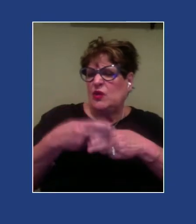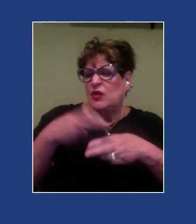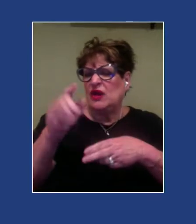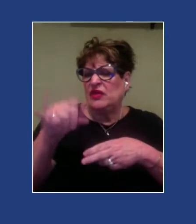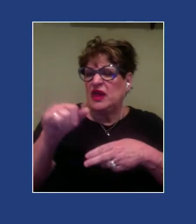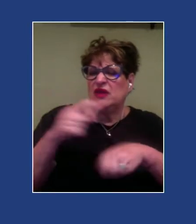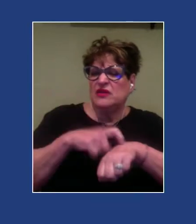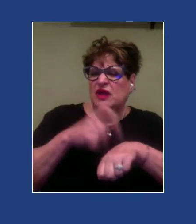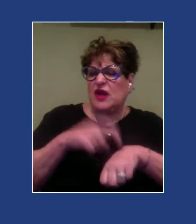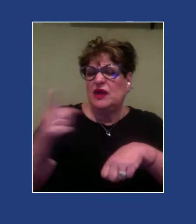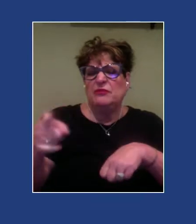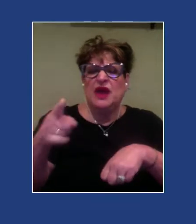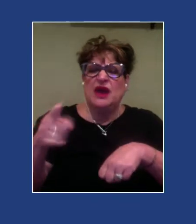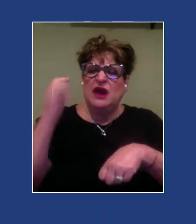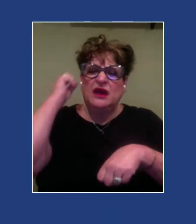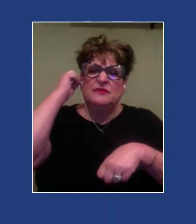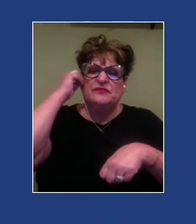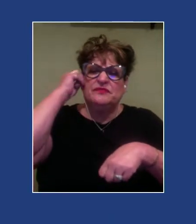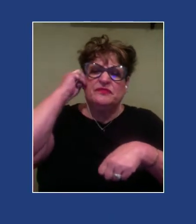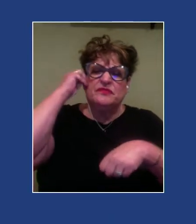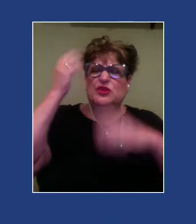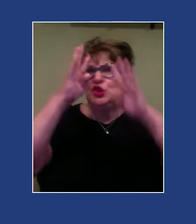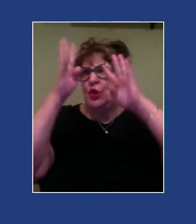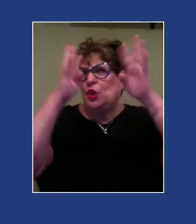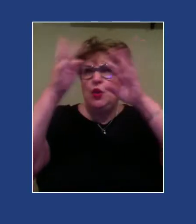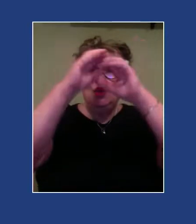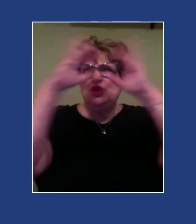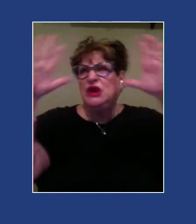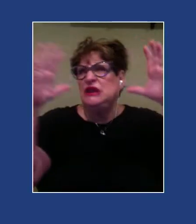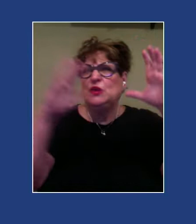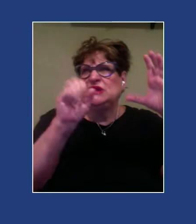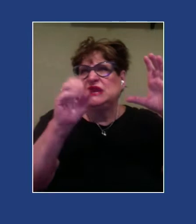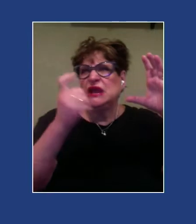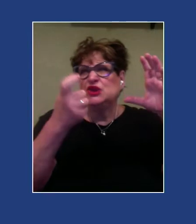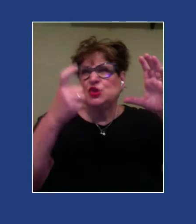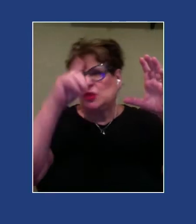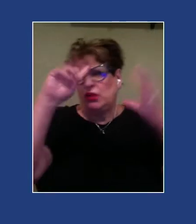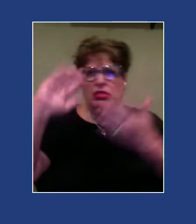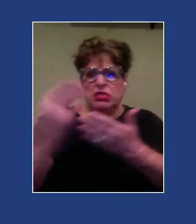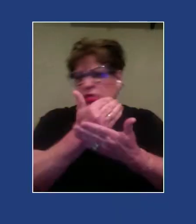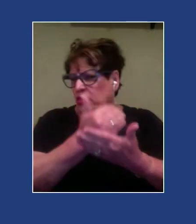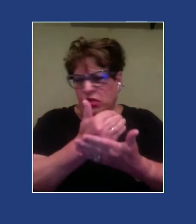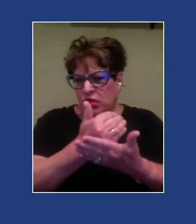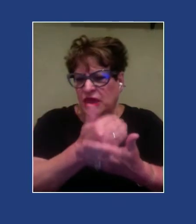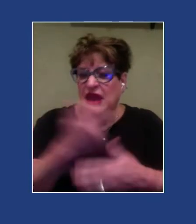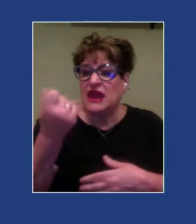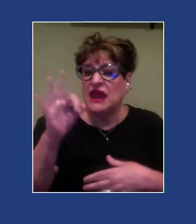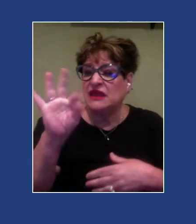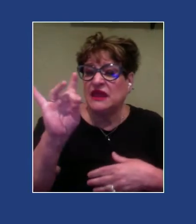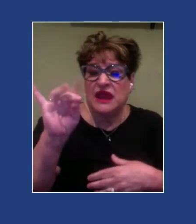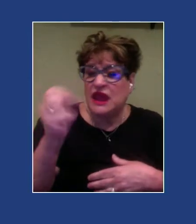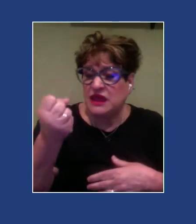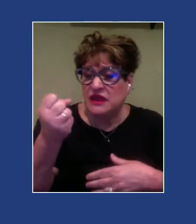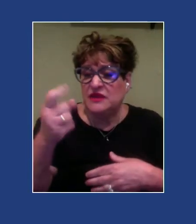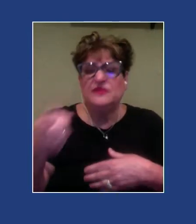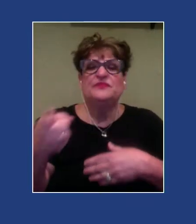large mentally ill, delusional, or sexually deviant. In 1980, the DSM-3 added a